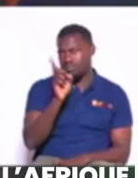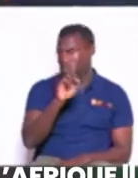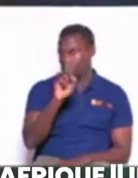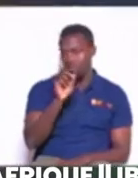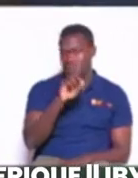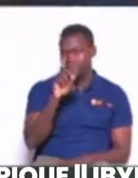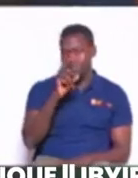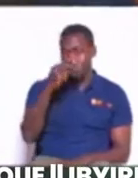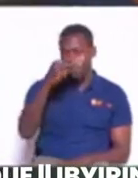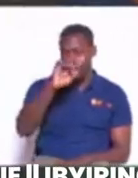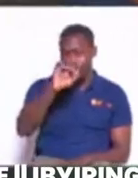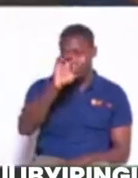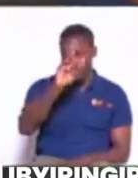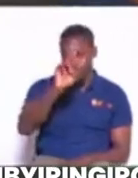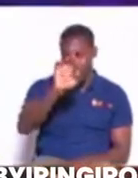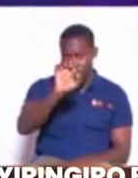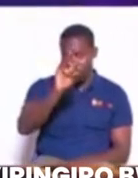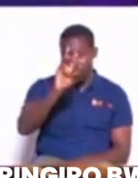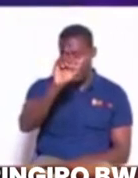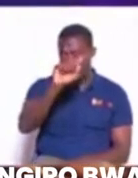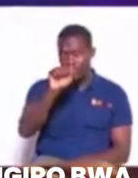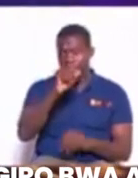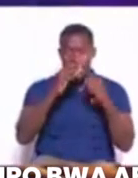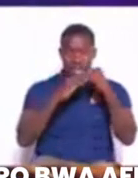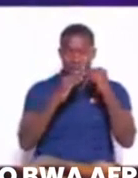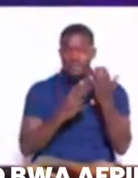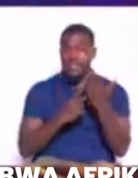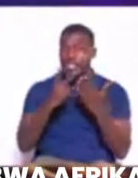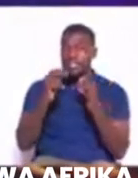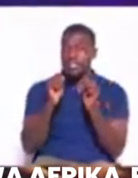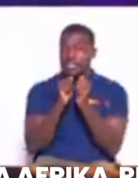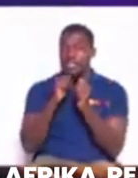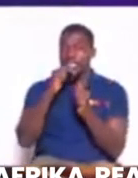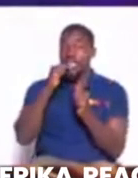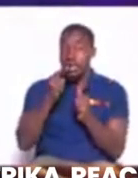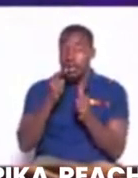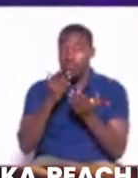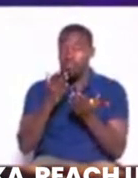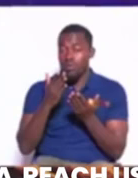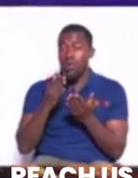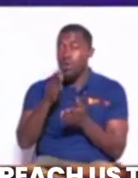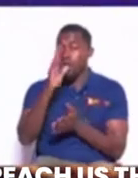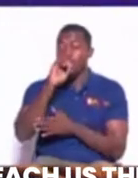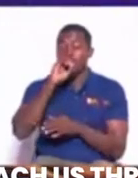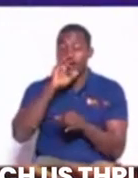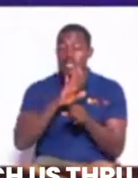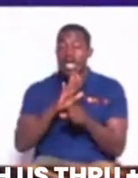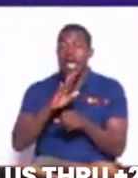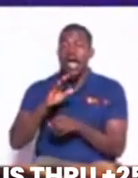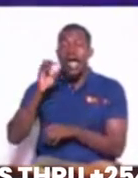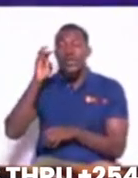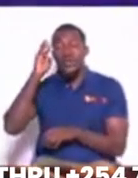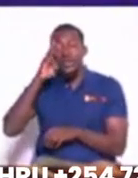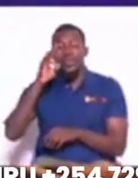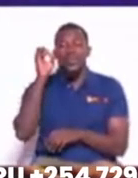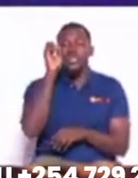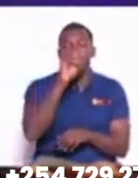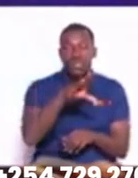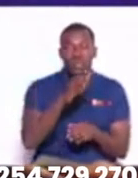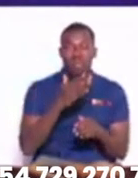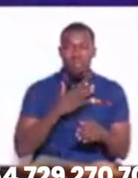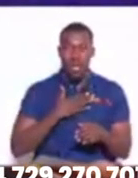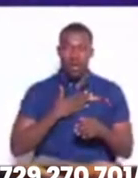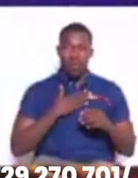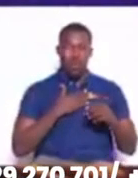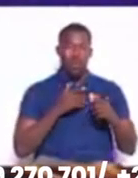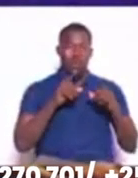in Hebrews 8, verse 10. It says, I will put my laws in their mind, write them in their hearts. I will be their